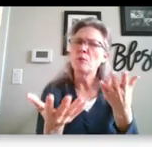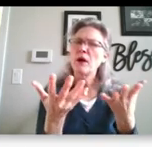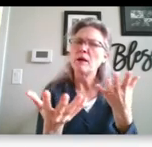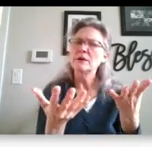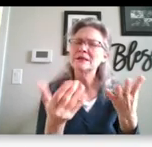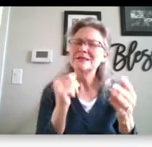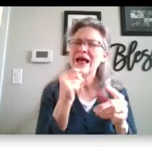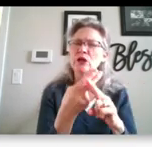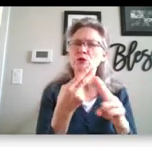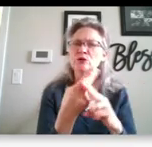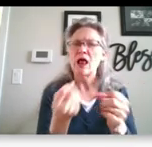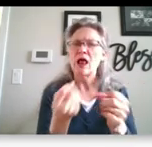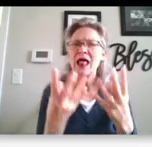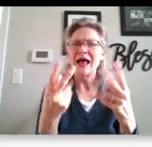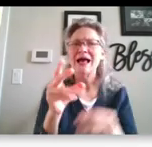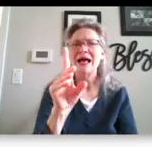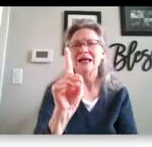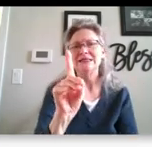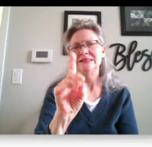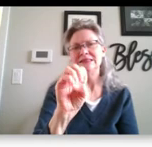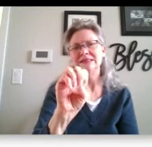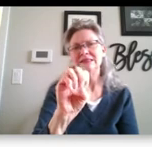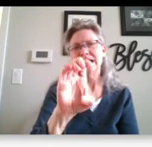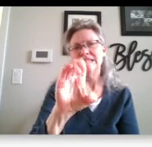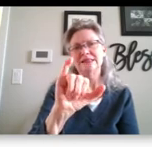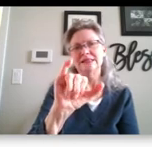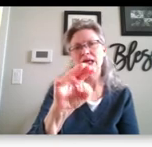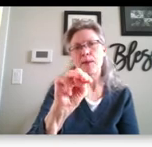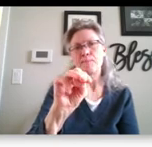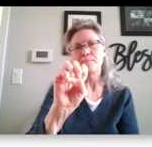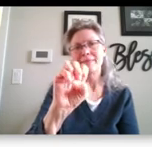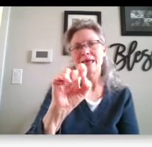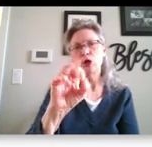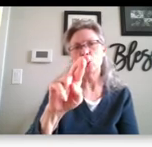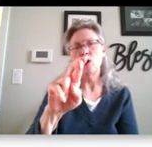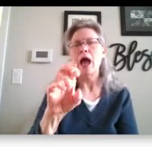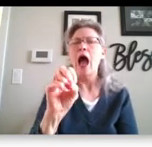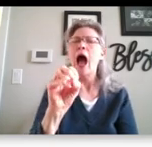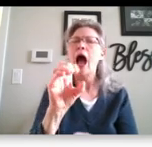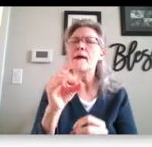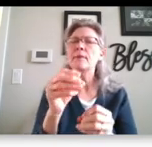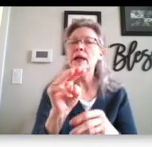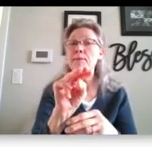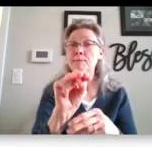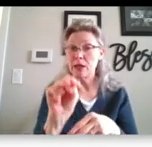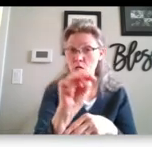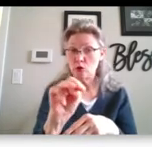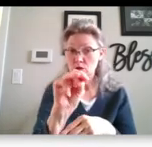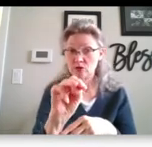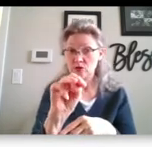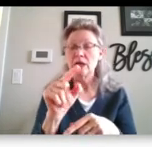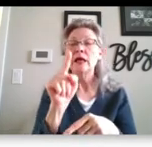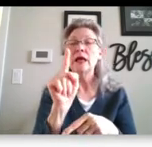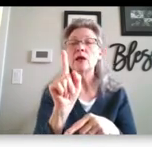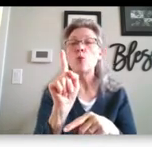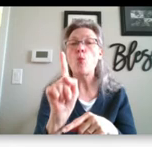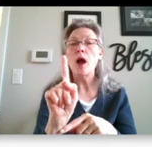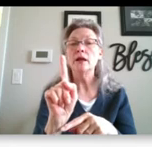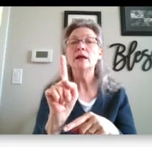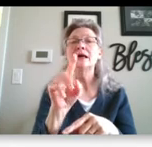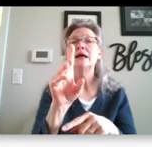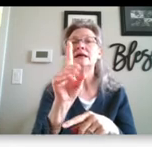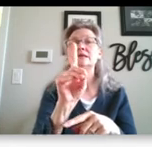don't use all that much, decimeters? How many meters are in a decimeter? Well, we look at its position, it's 1 position